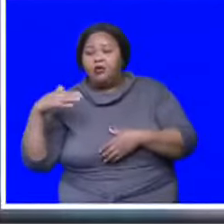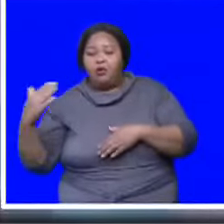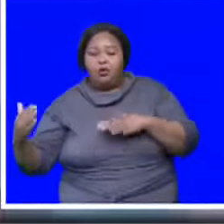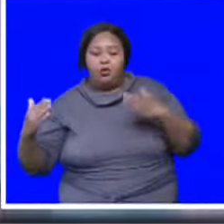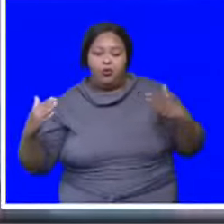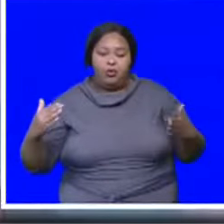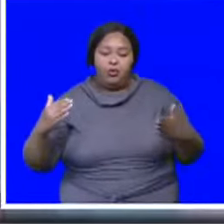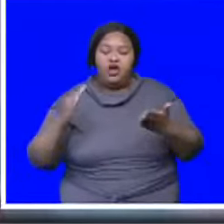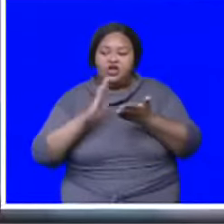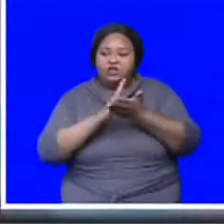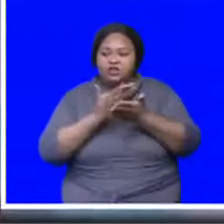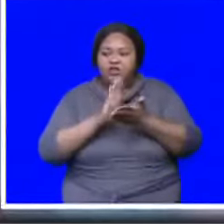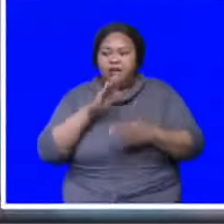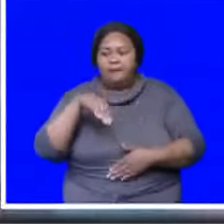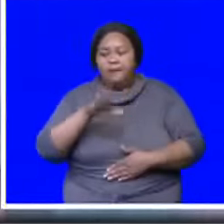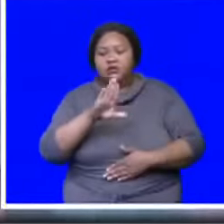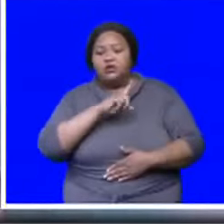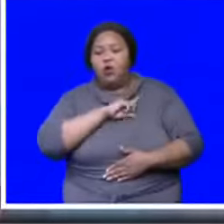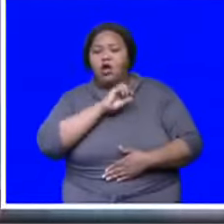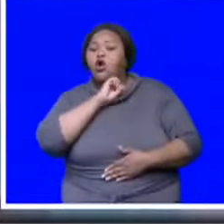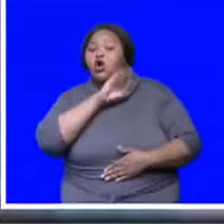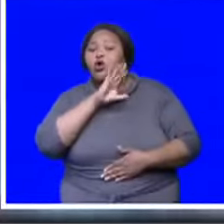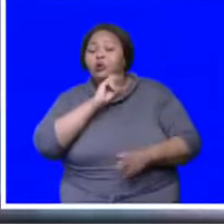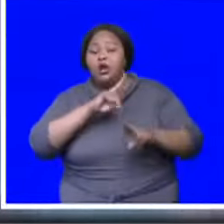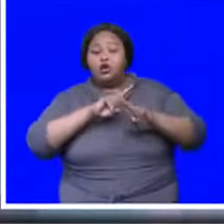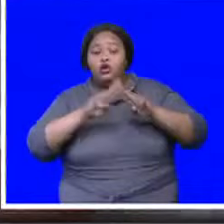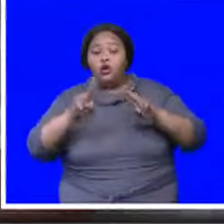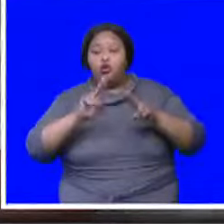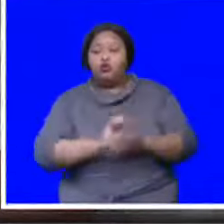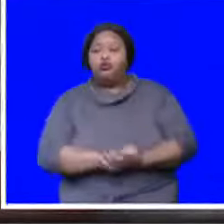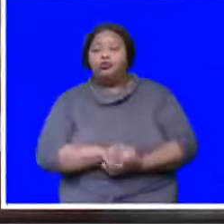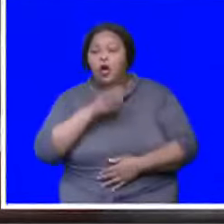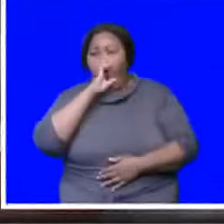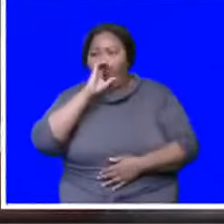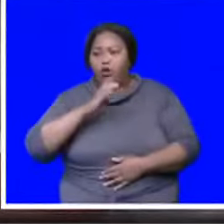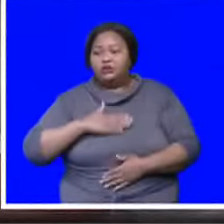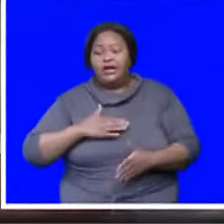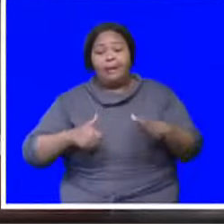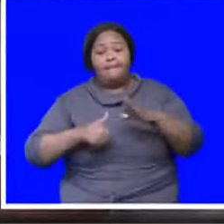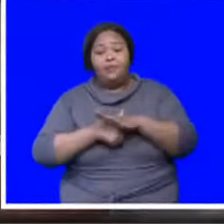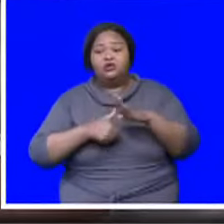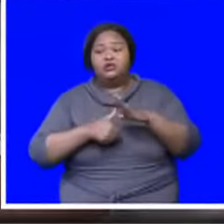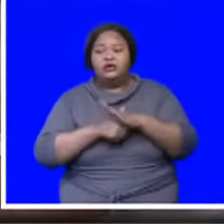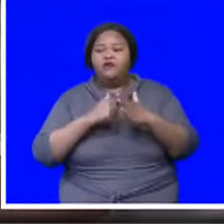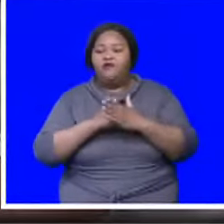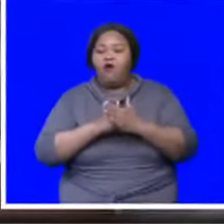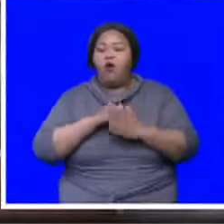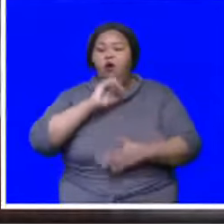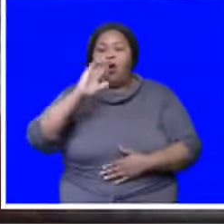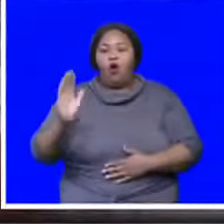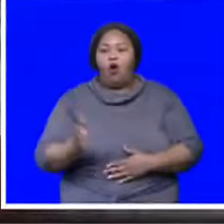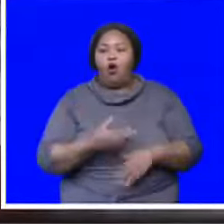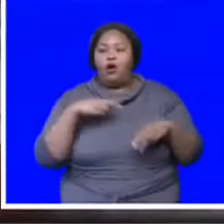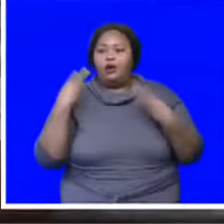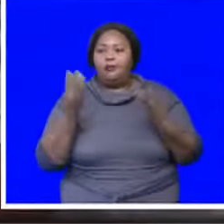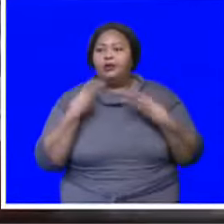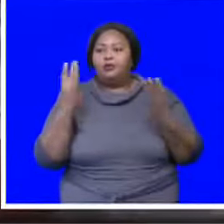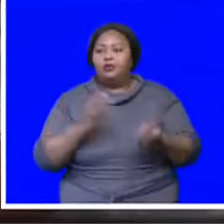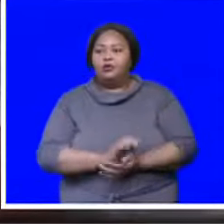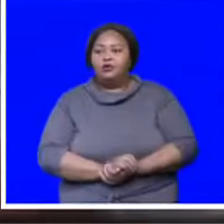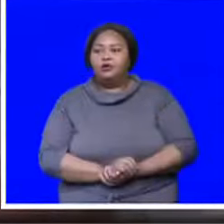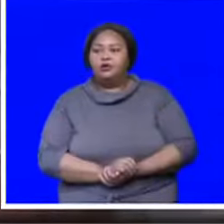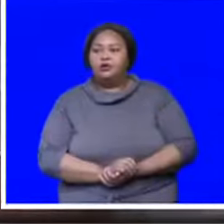ukuthi sesibancishe emanti ngoba emanti impilo yabo bonke abantu. River Basin Authorities Project